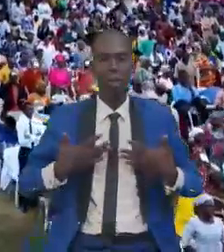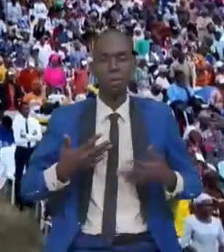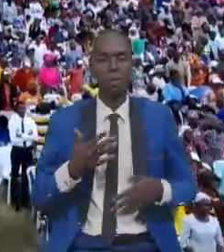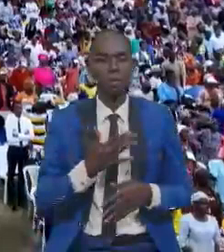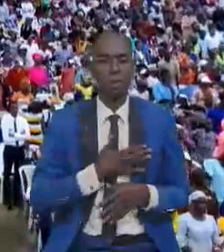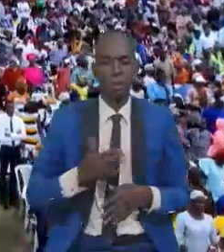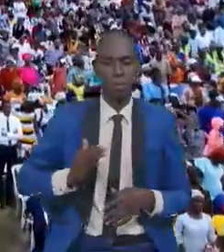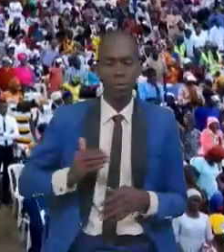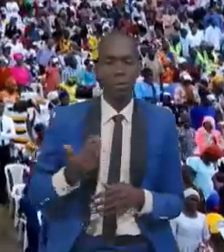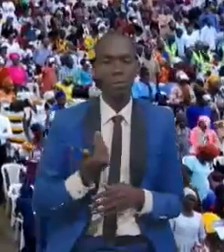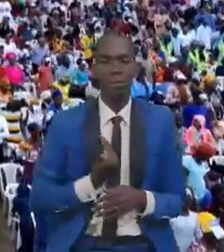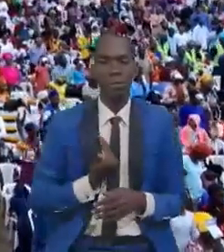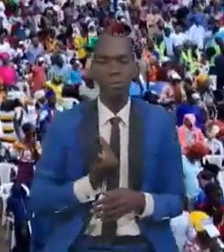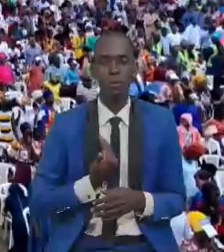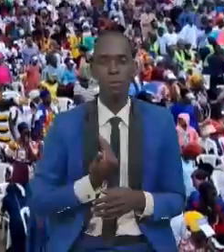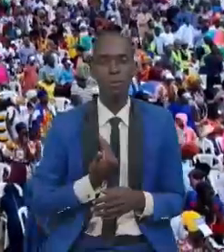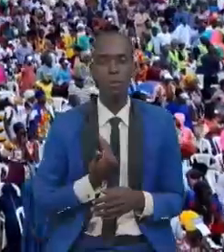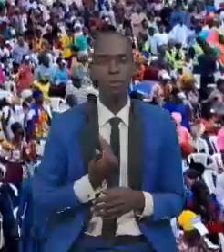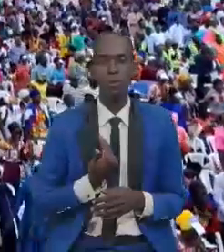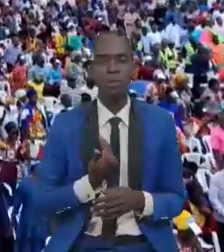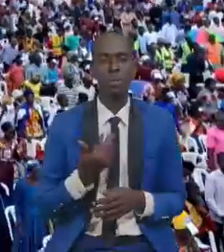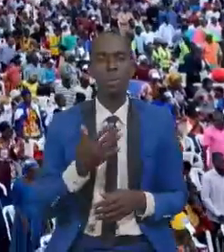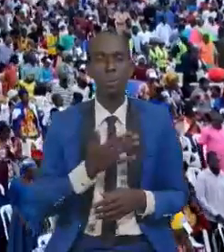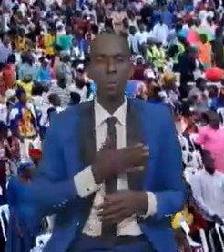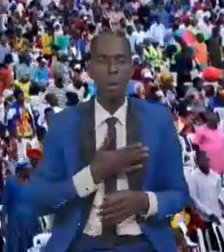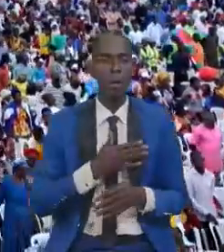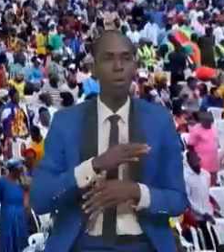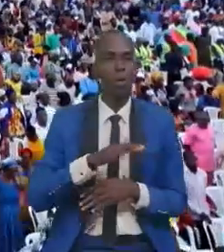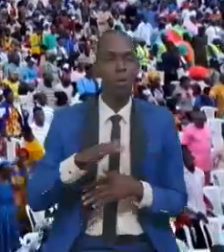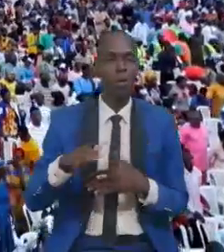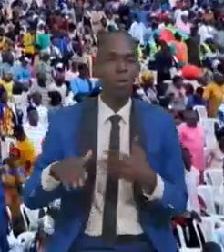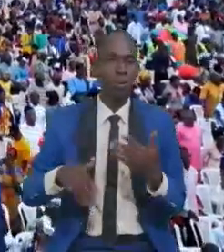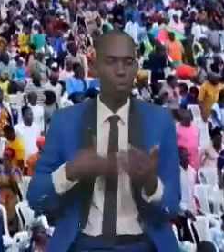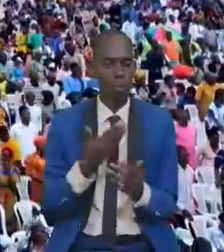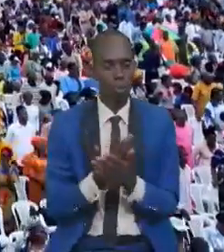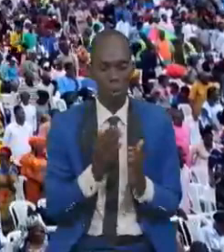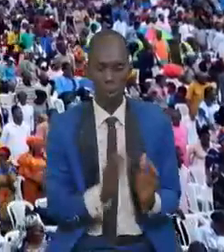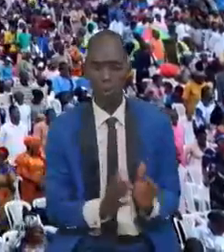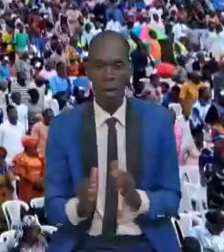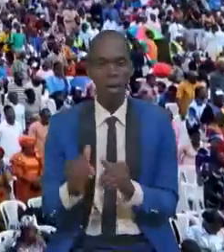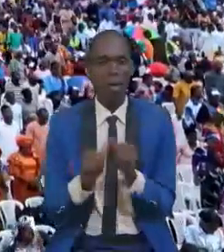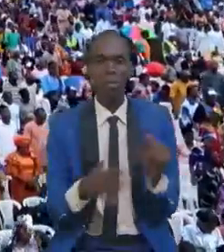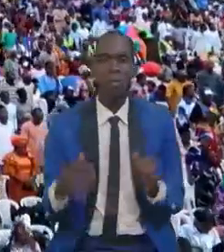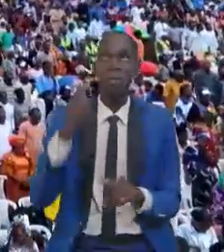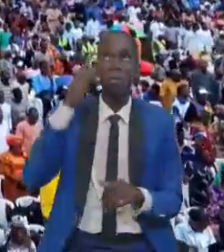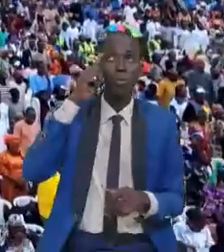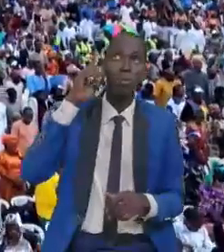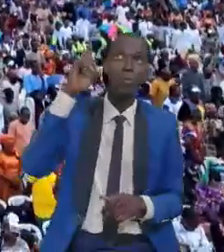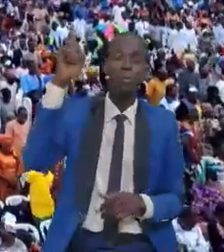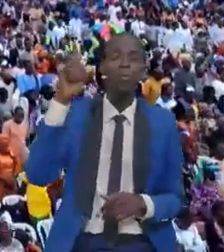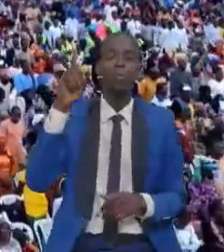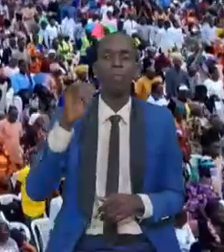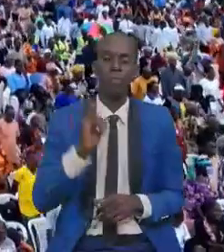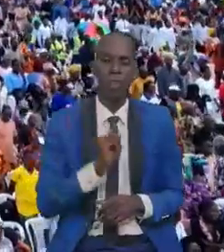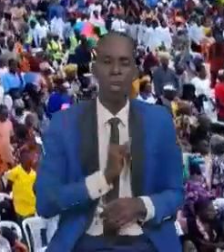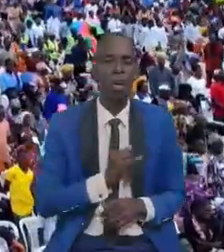soul, my whole plan, everything for you. I want to